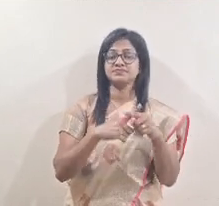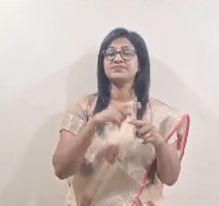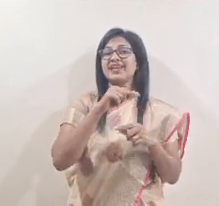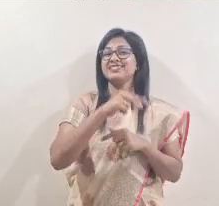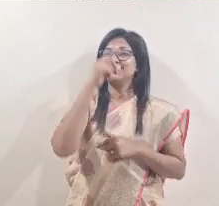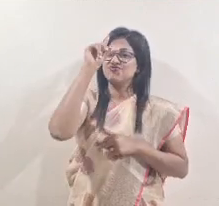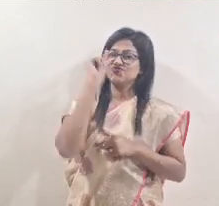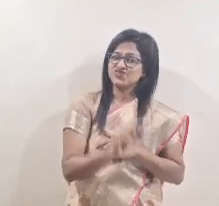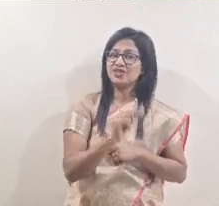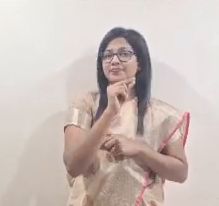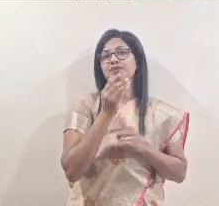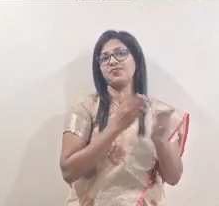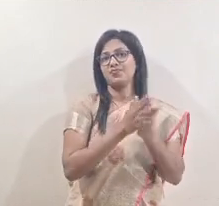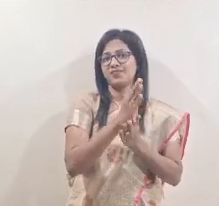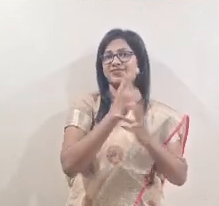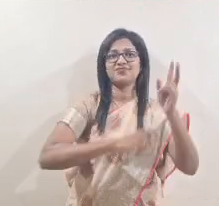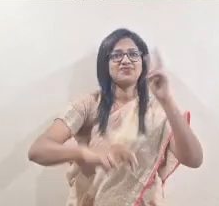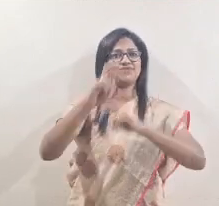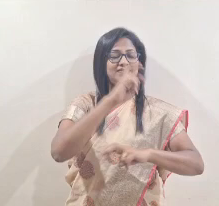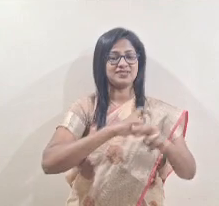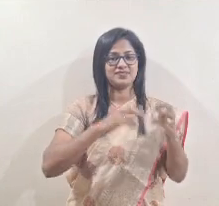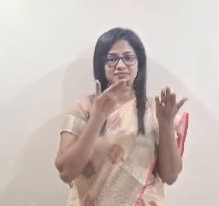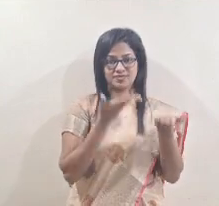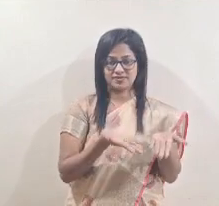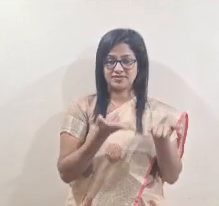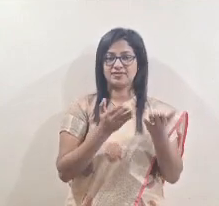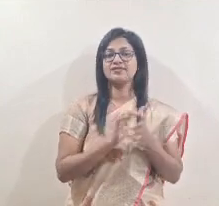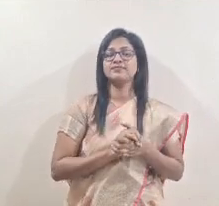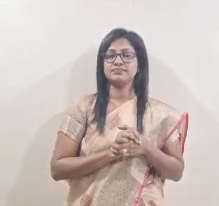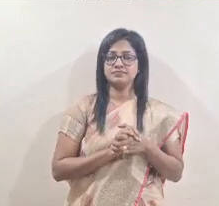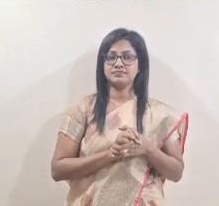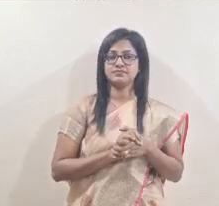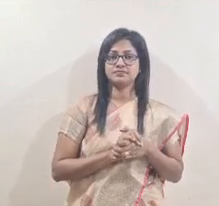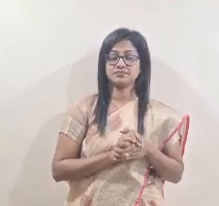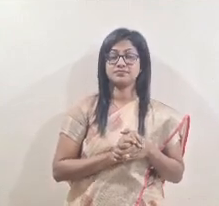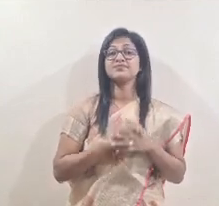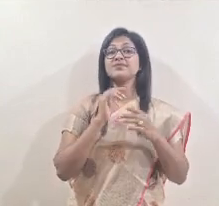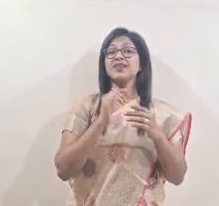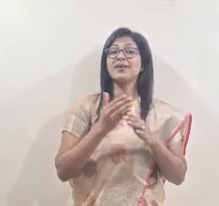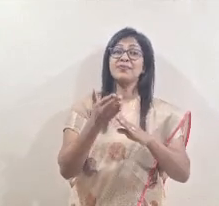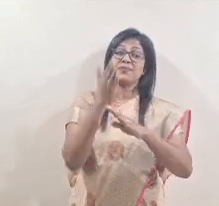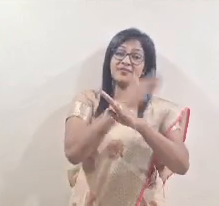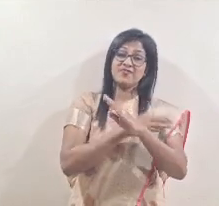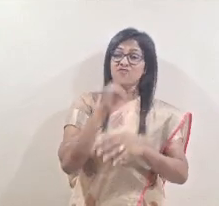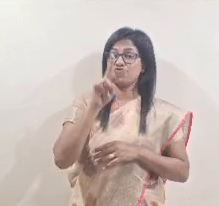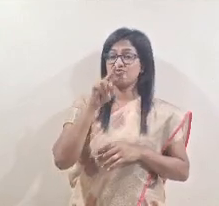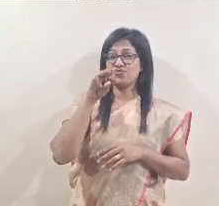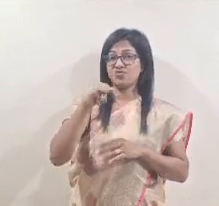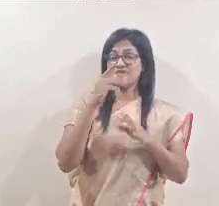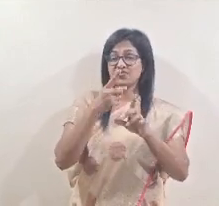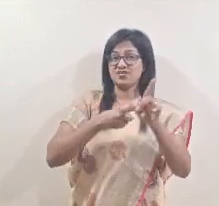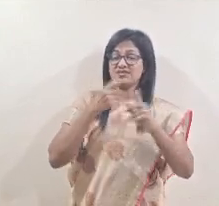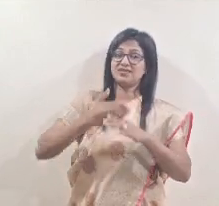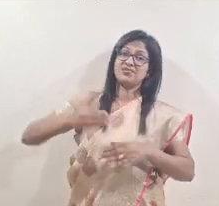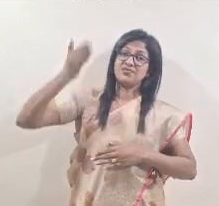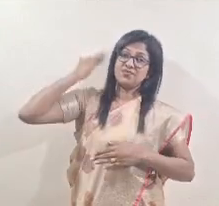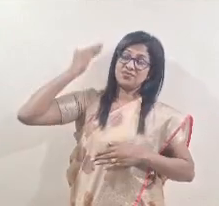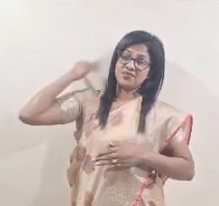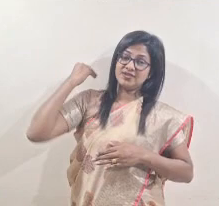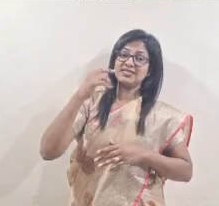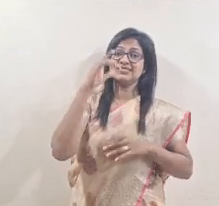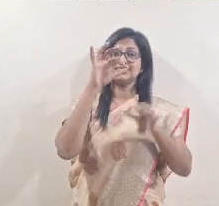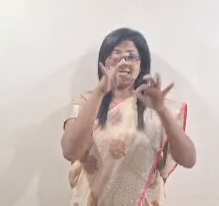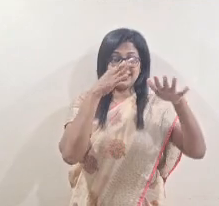the cheapest modes of transportation that we have in present. And before the early 2000s, in the city